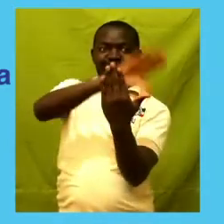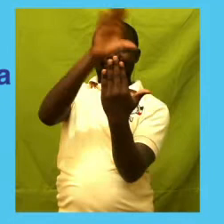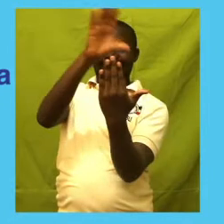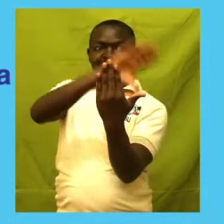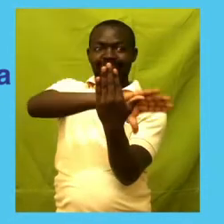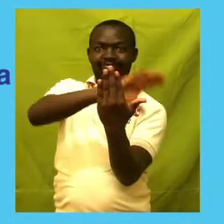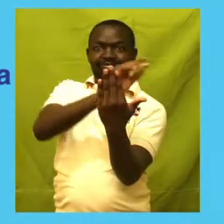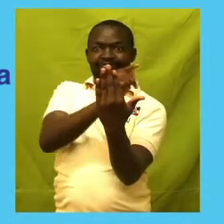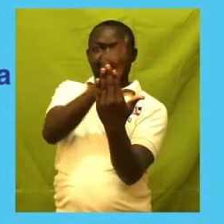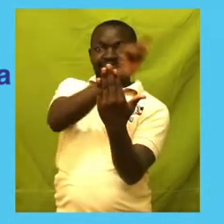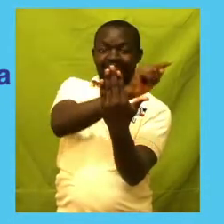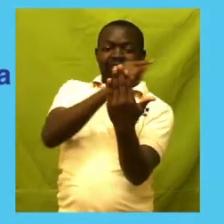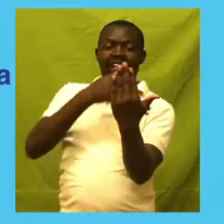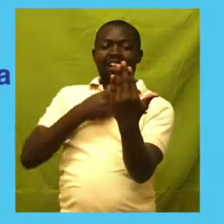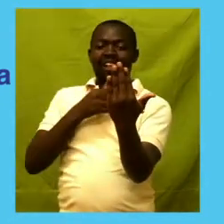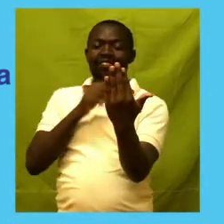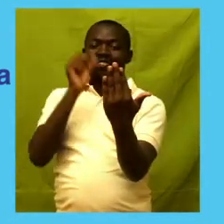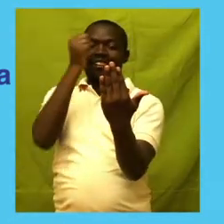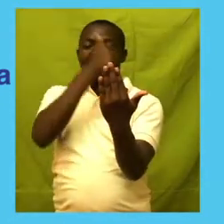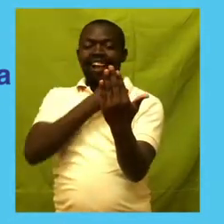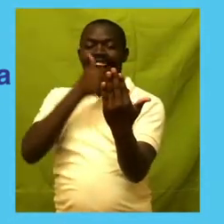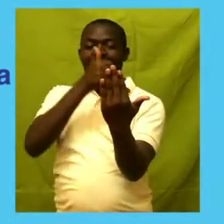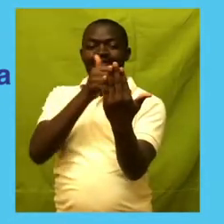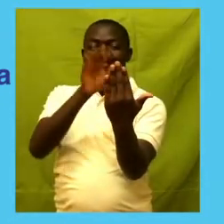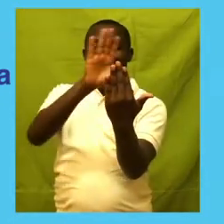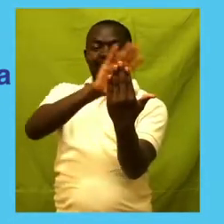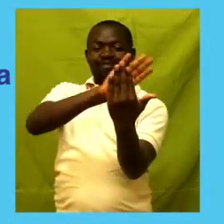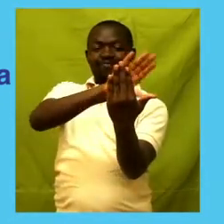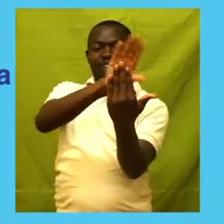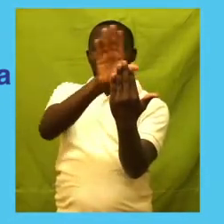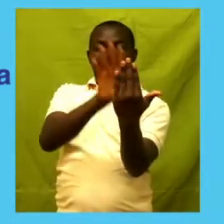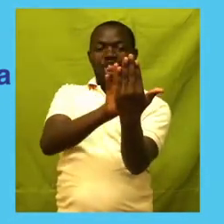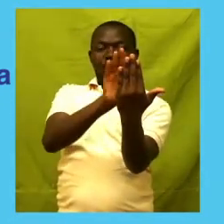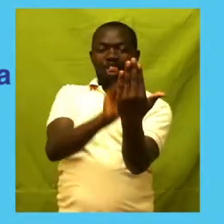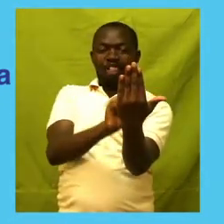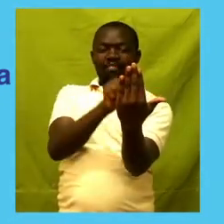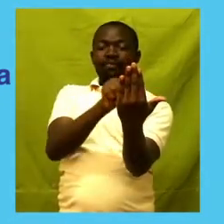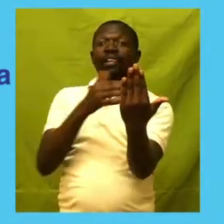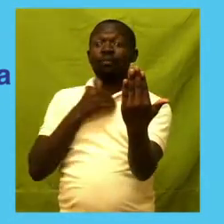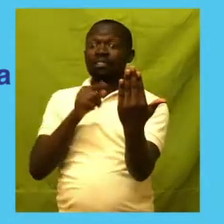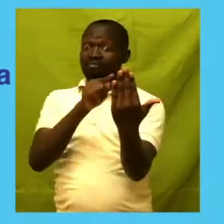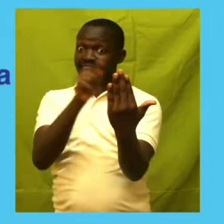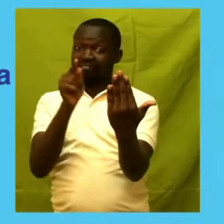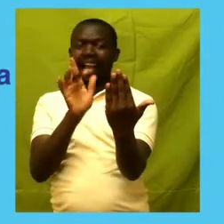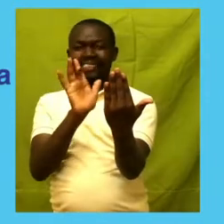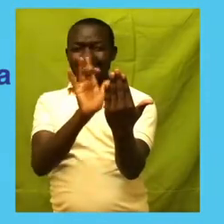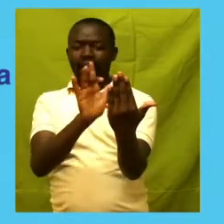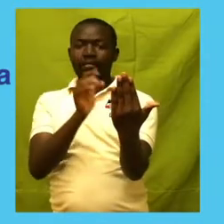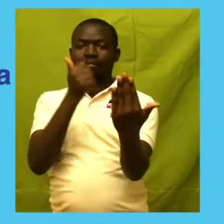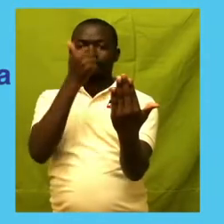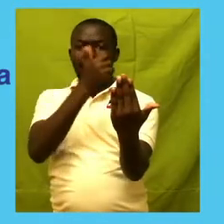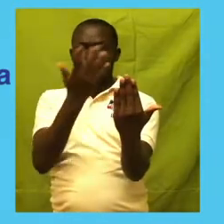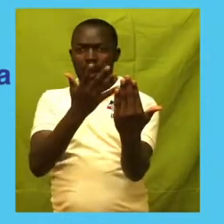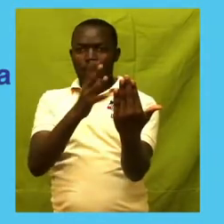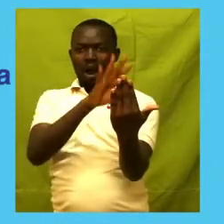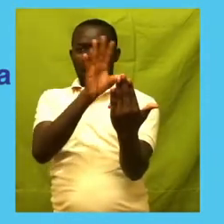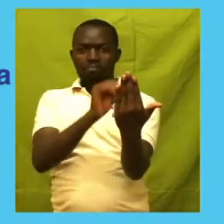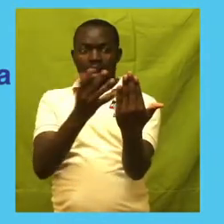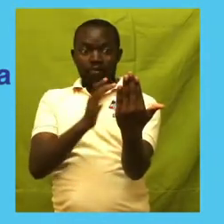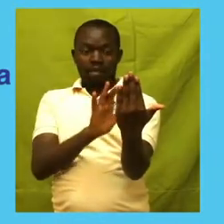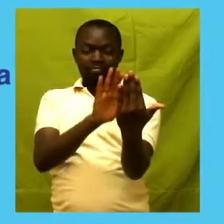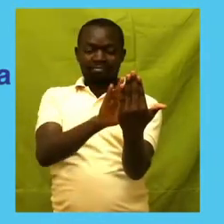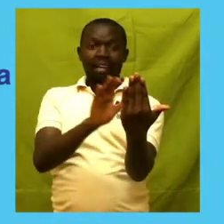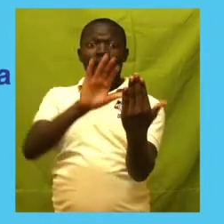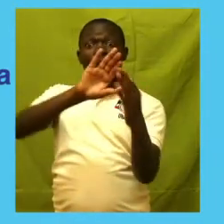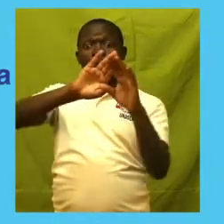Yes. And there is also Africa. So I want you to touch Africa. Turn to your world